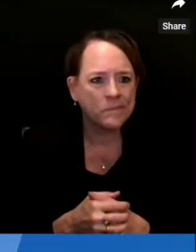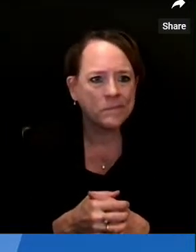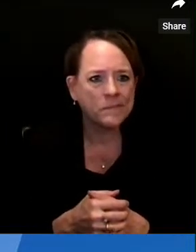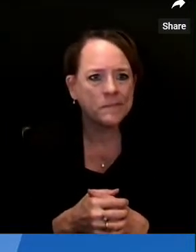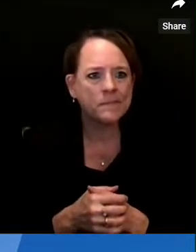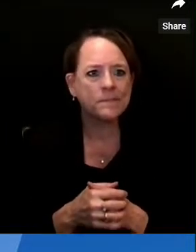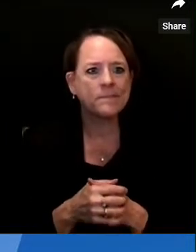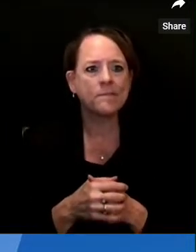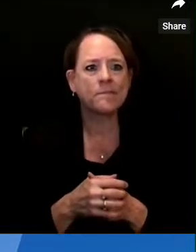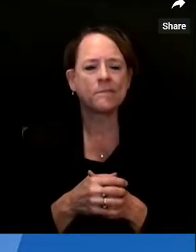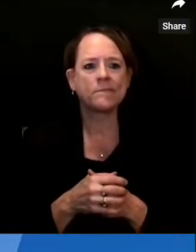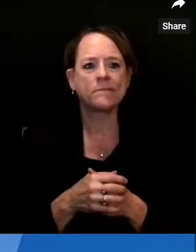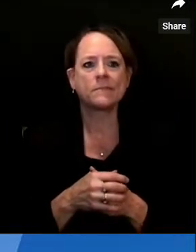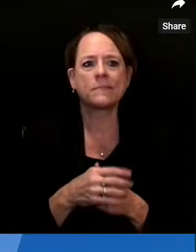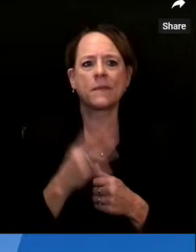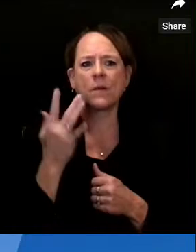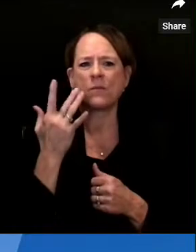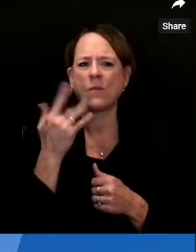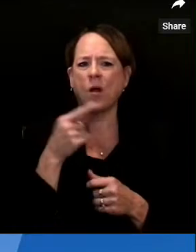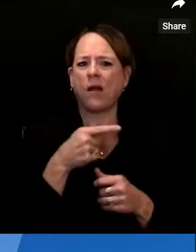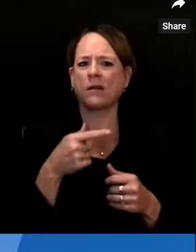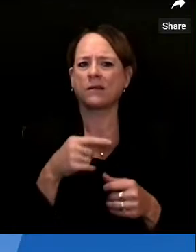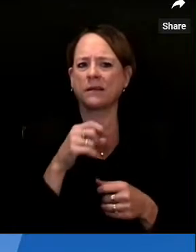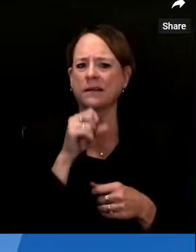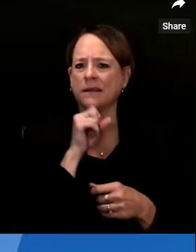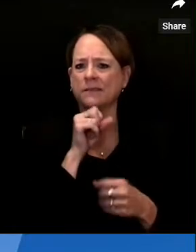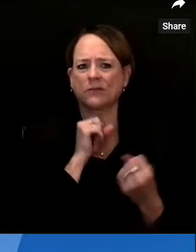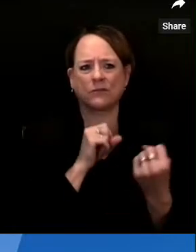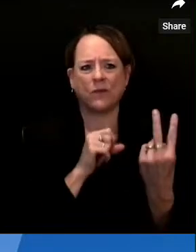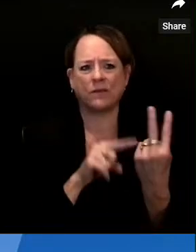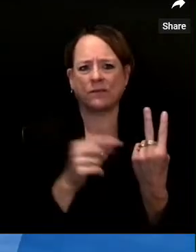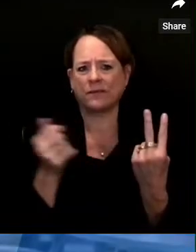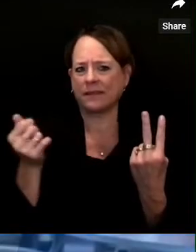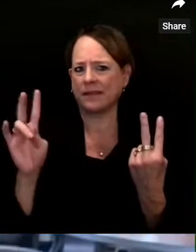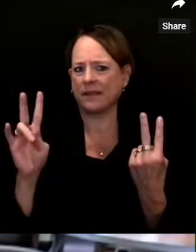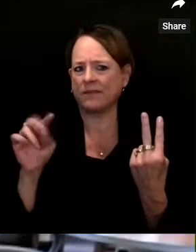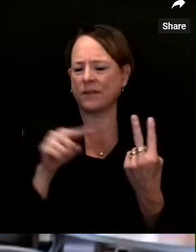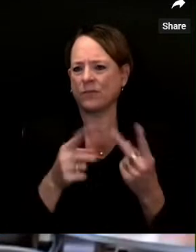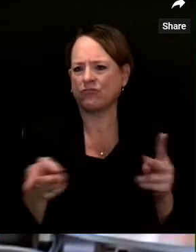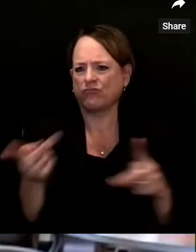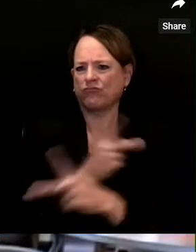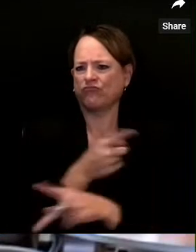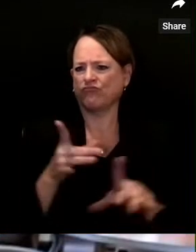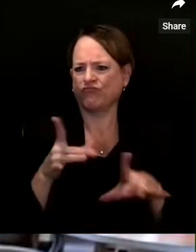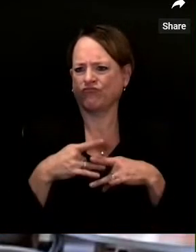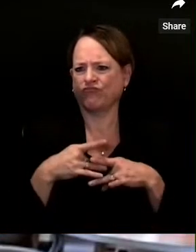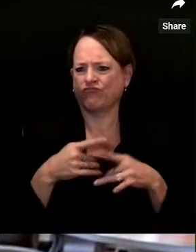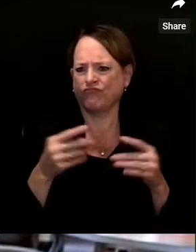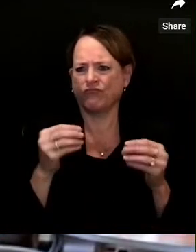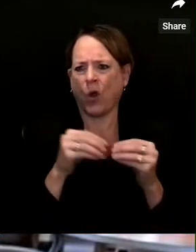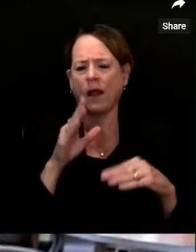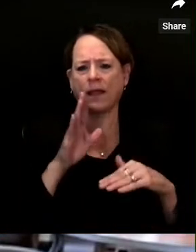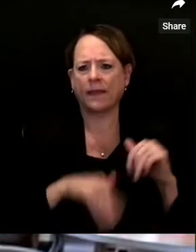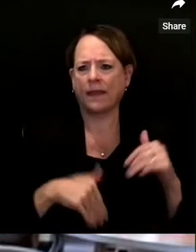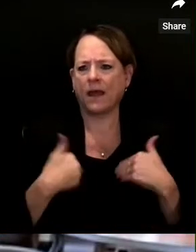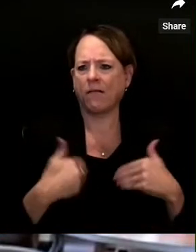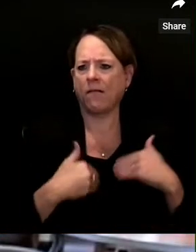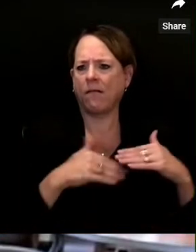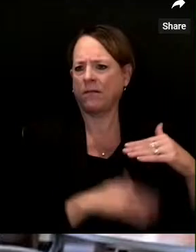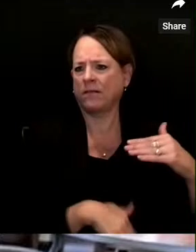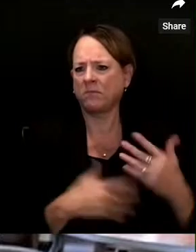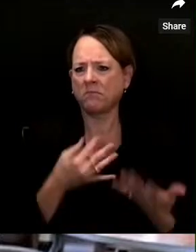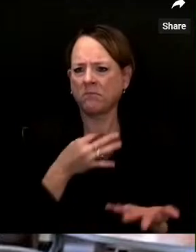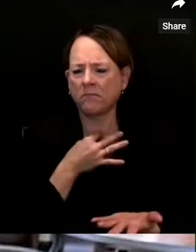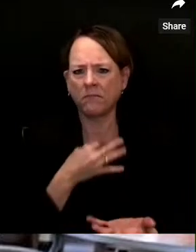Yep, thanks for those questions. So happy to dig in further and provide some follow-up on some of the trends, unless Dr.